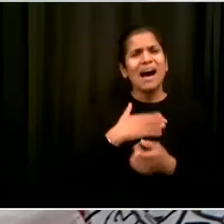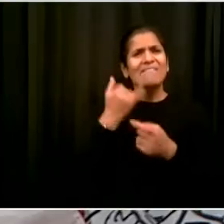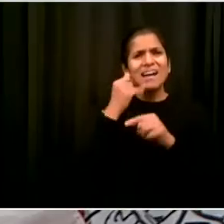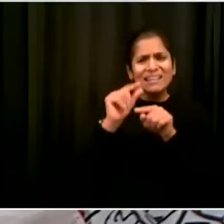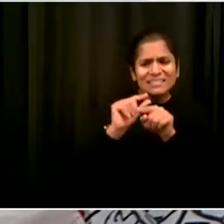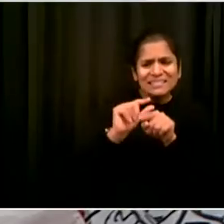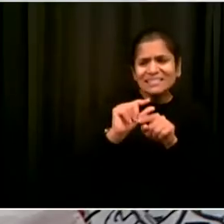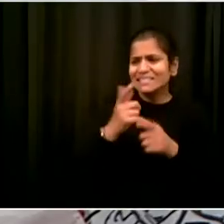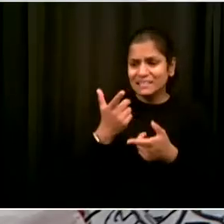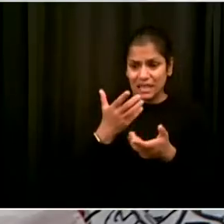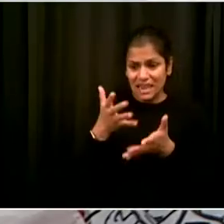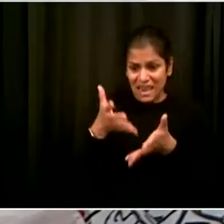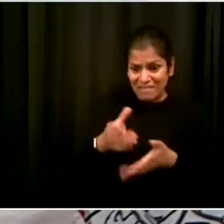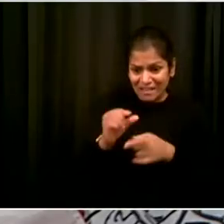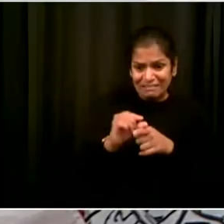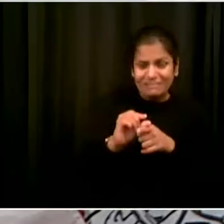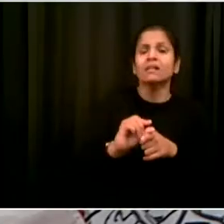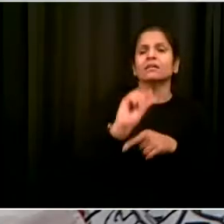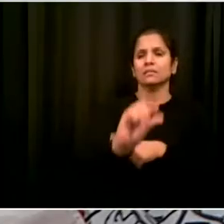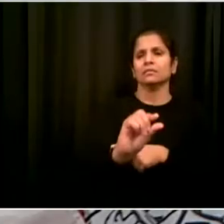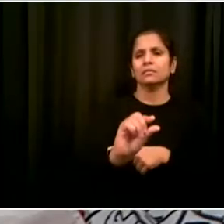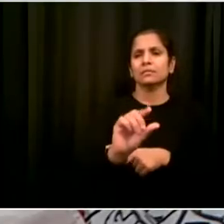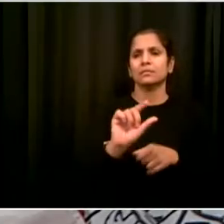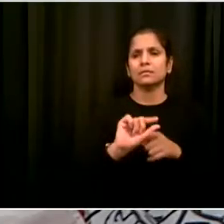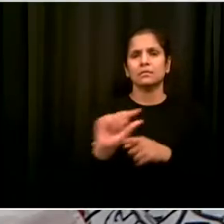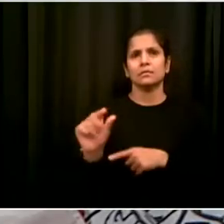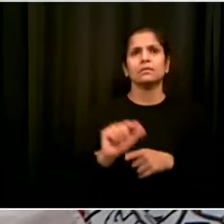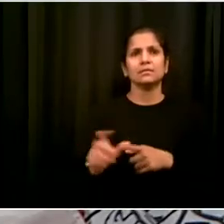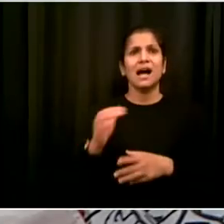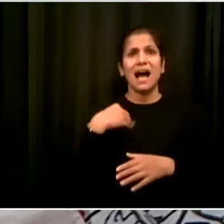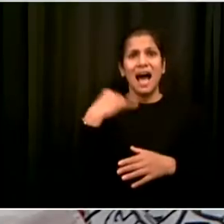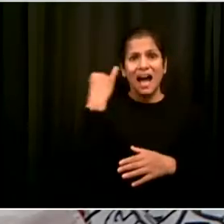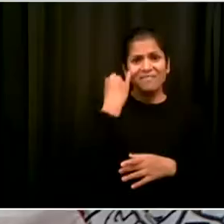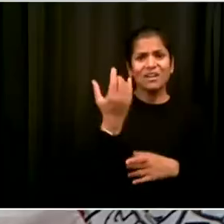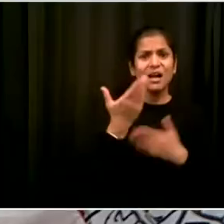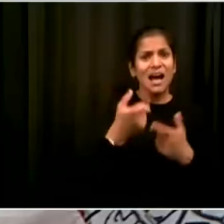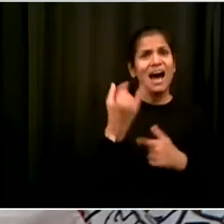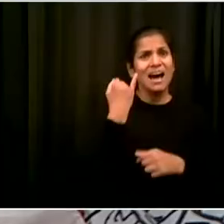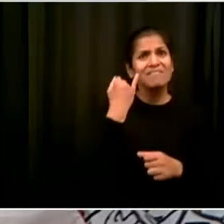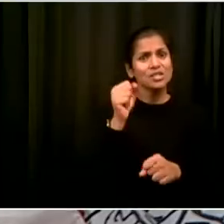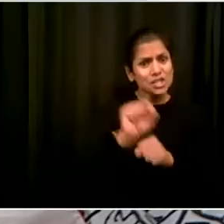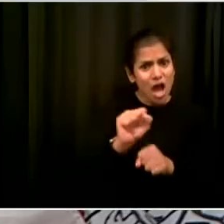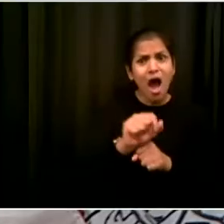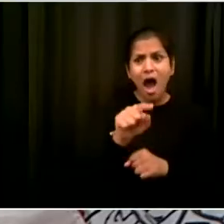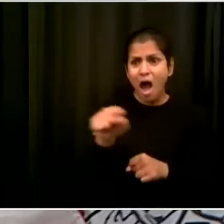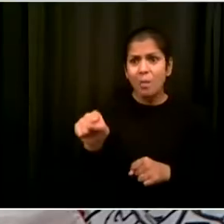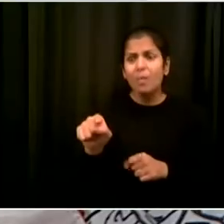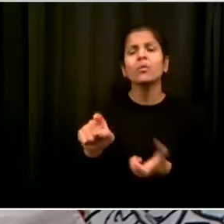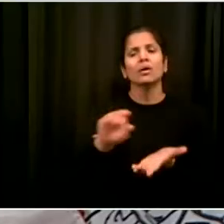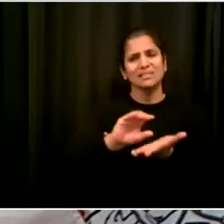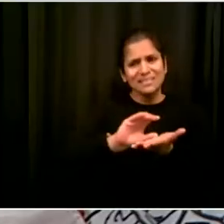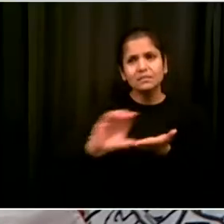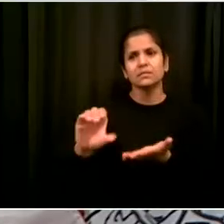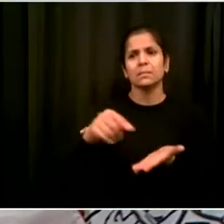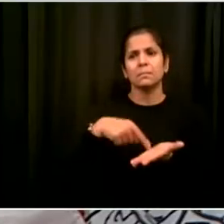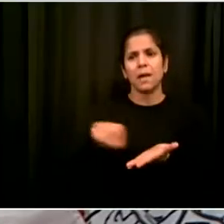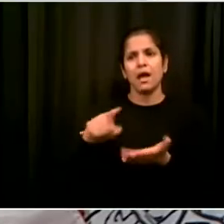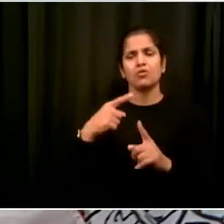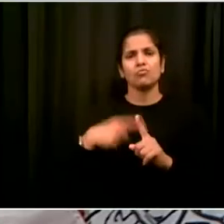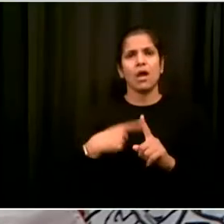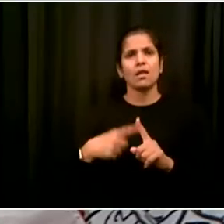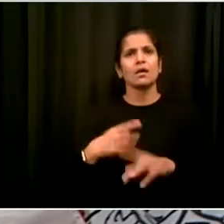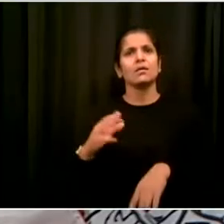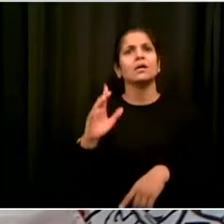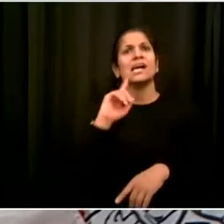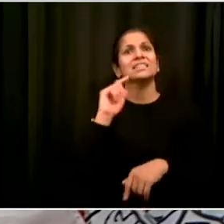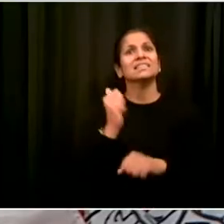by this crisis, the eviction moratoriums are crucial. The court system is obviously not acting on many evictions